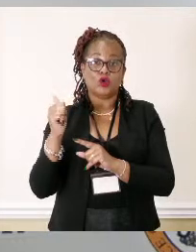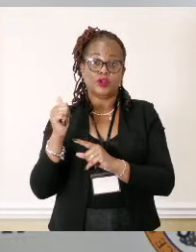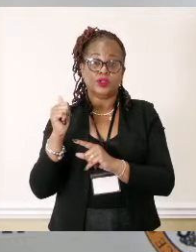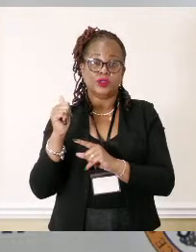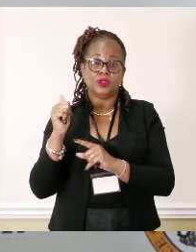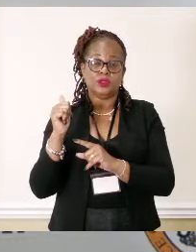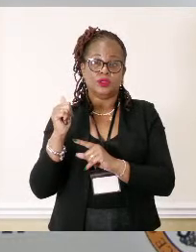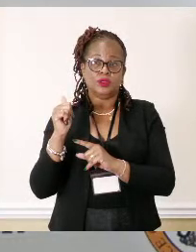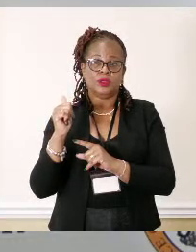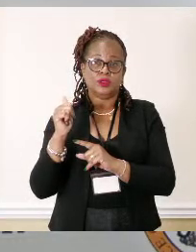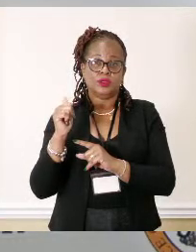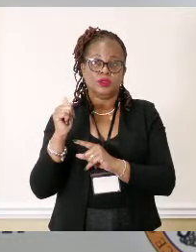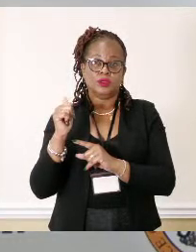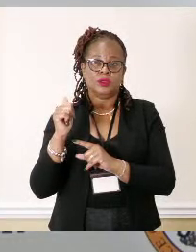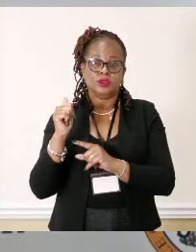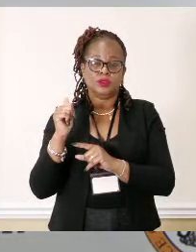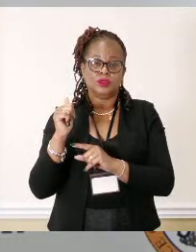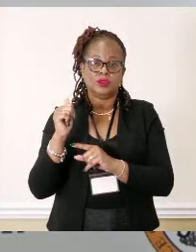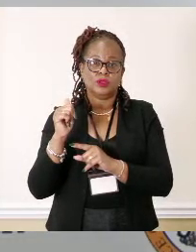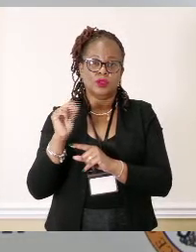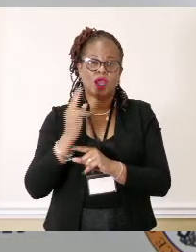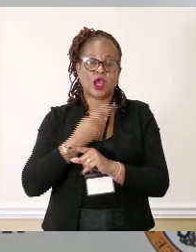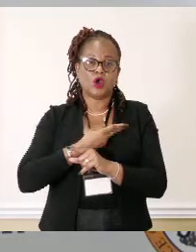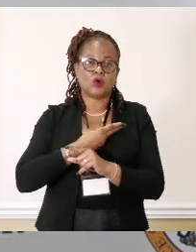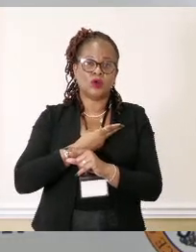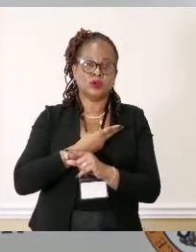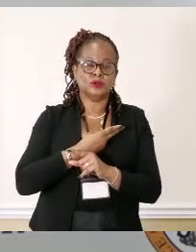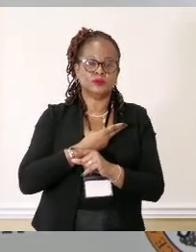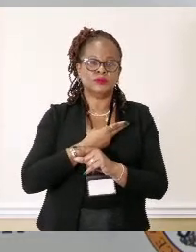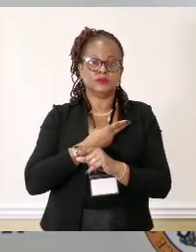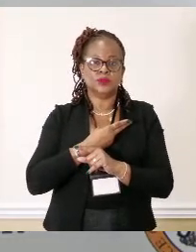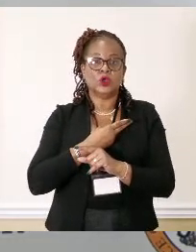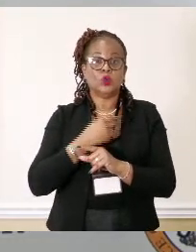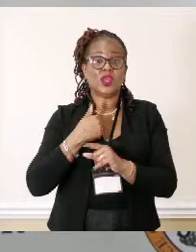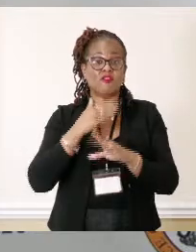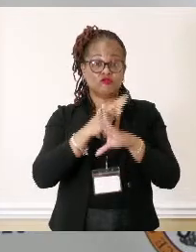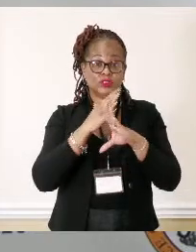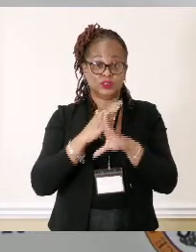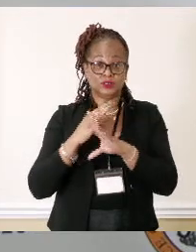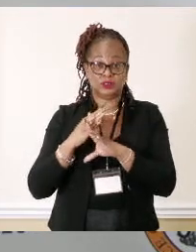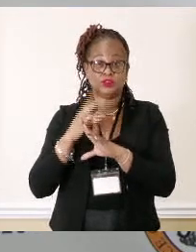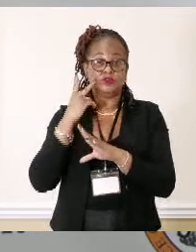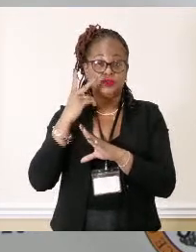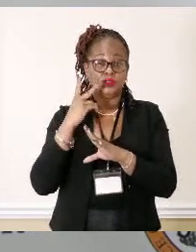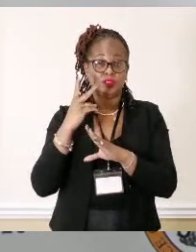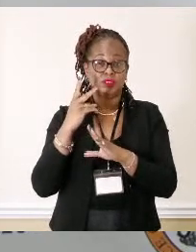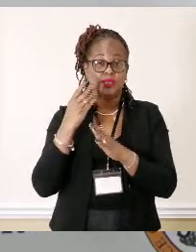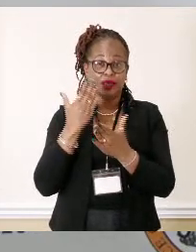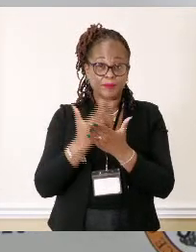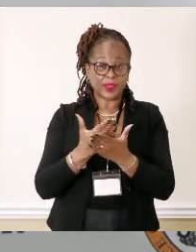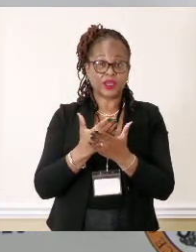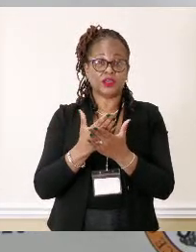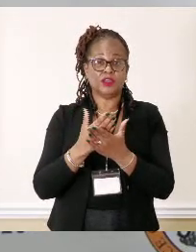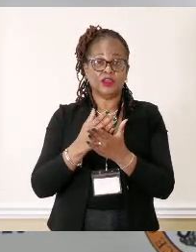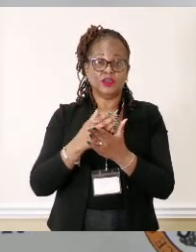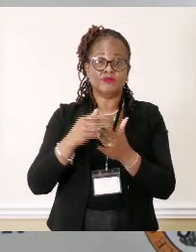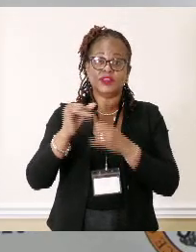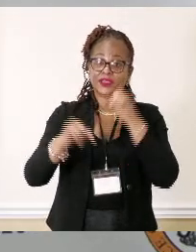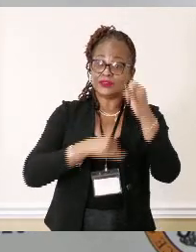recommendations are that we do have restrictions. You've seen the impact of international